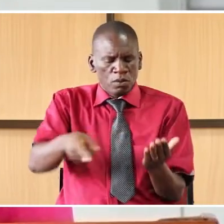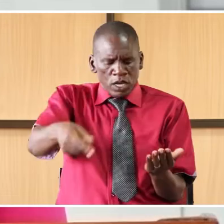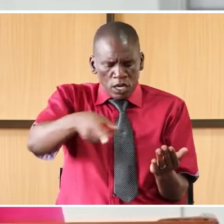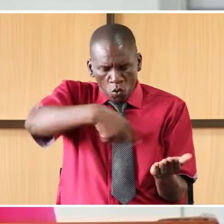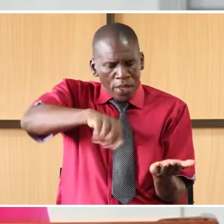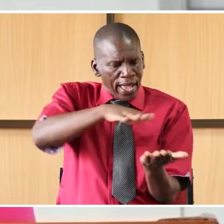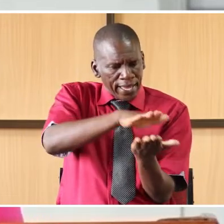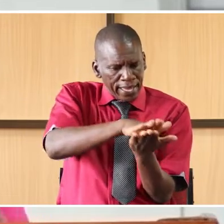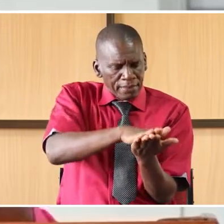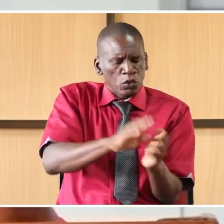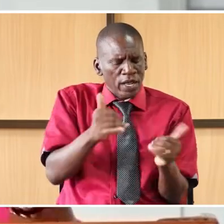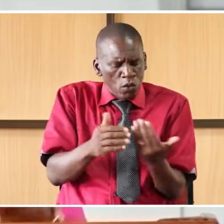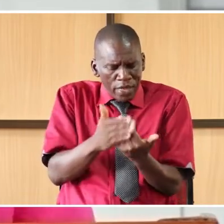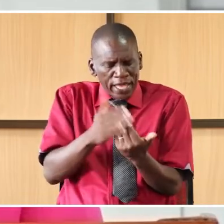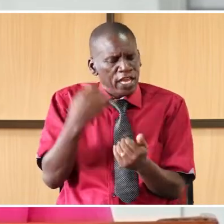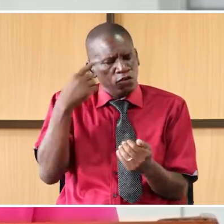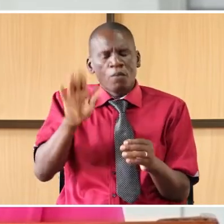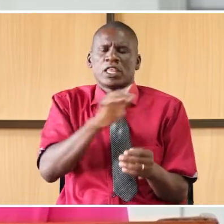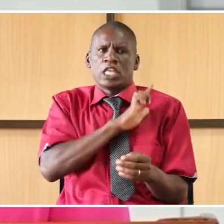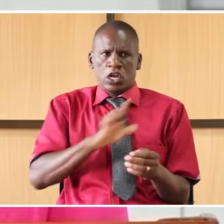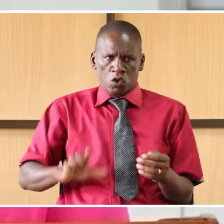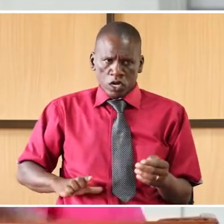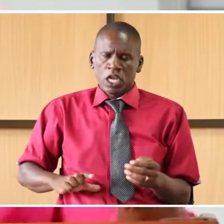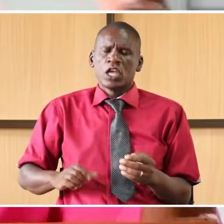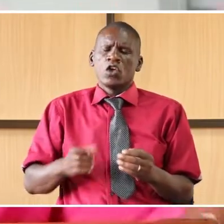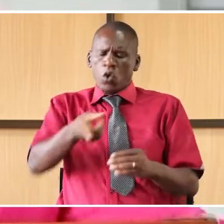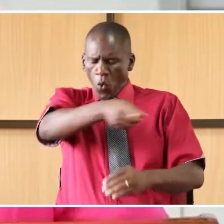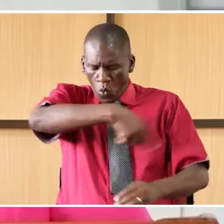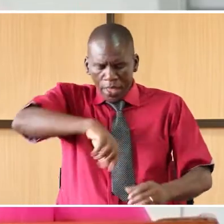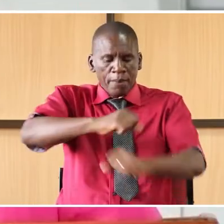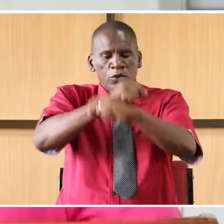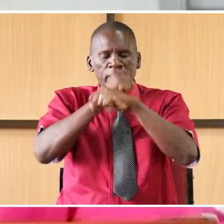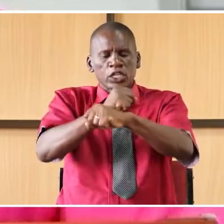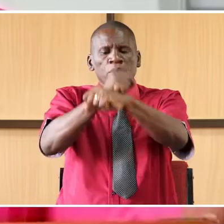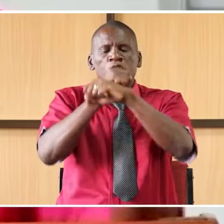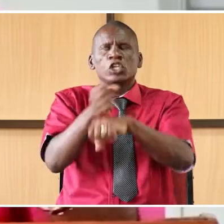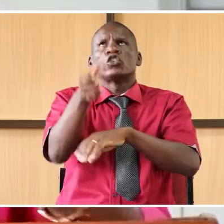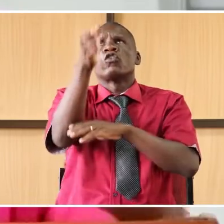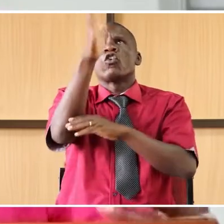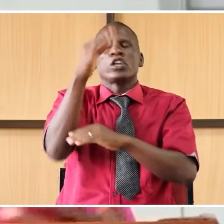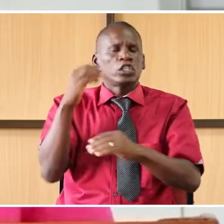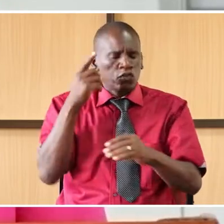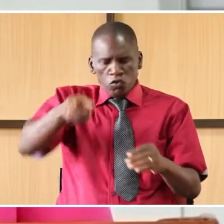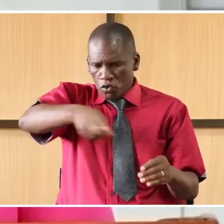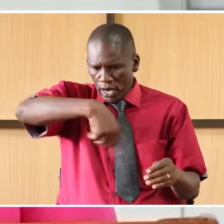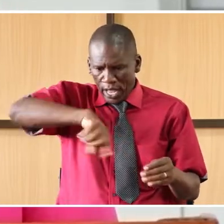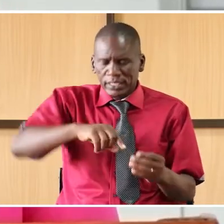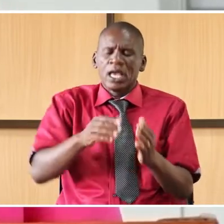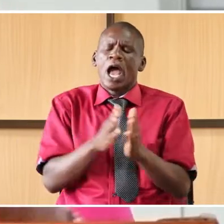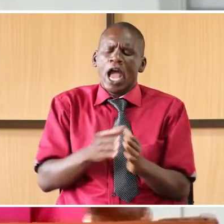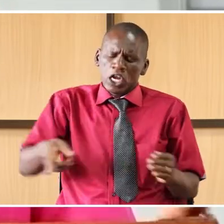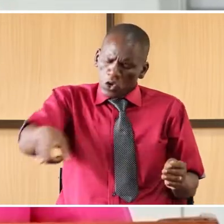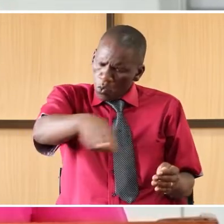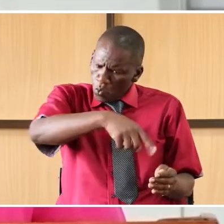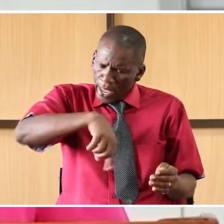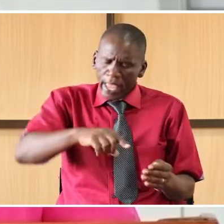kept. We are taken care of by the Lord. We are guarded. The protection of God is upon us. And